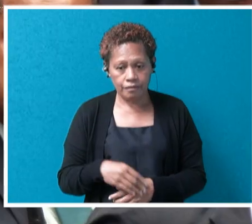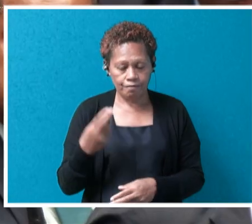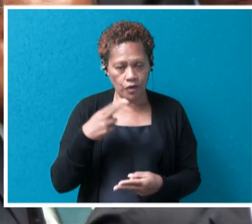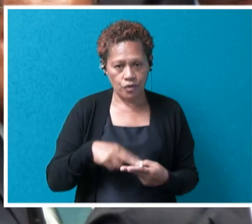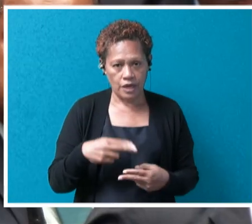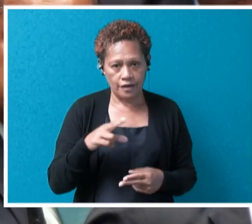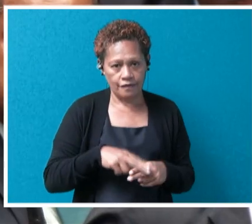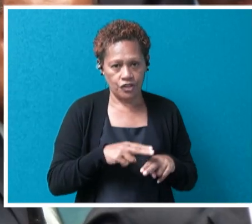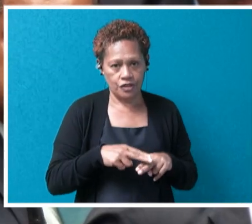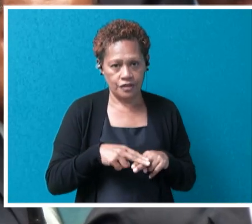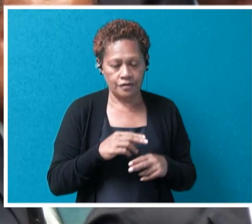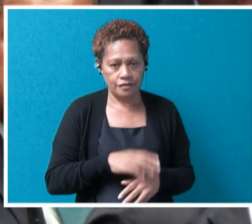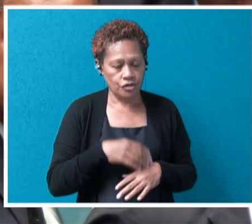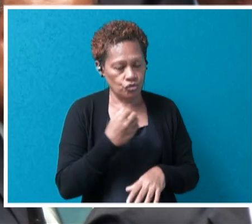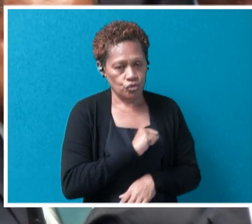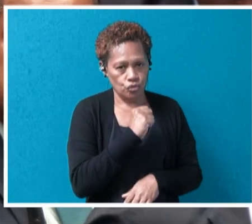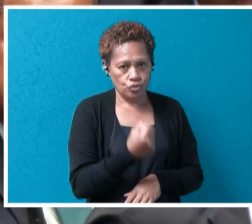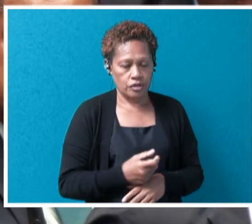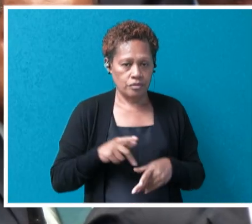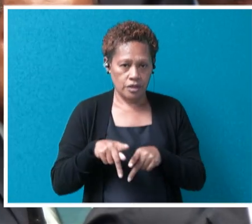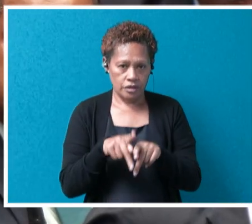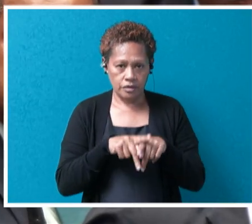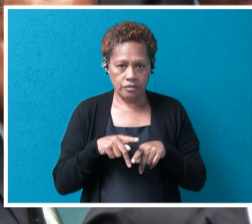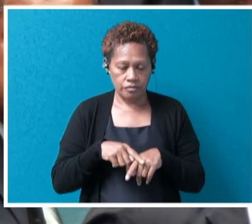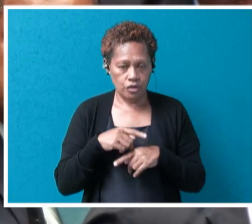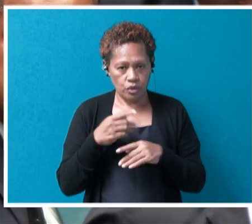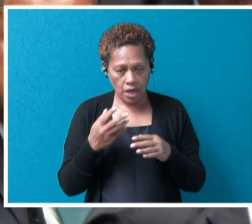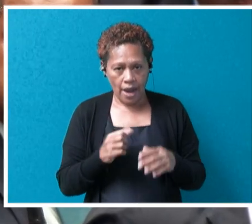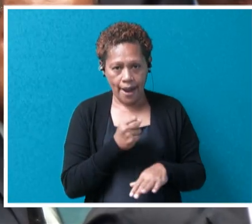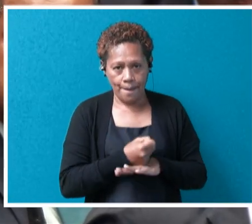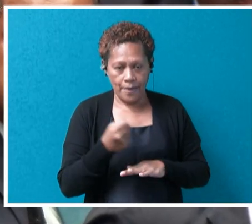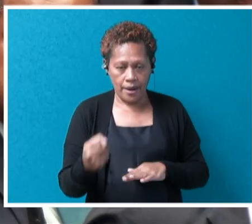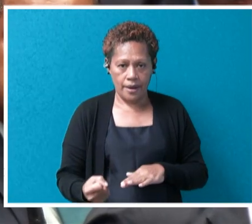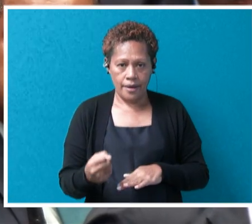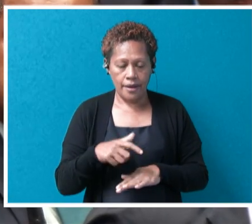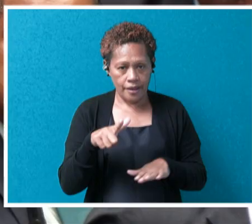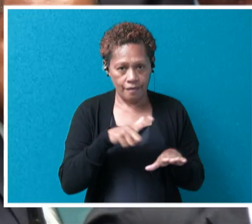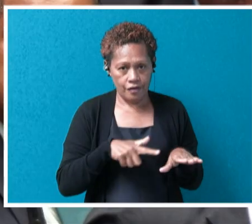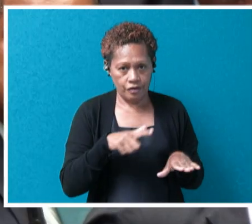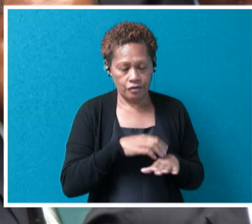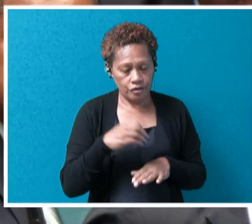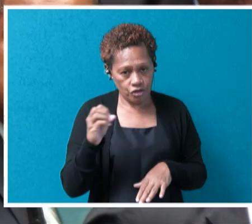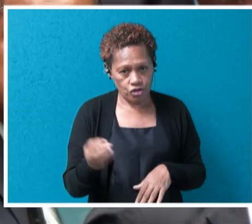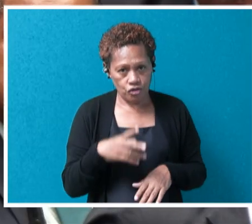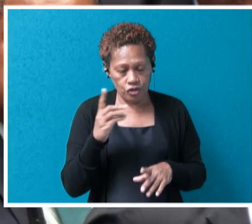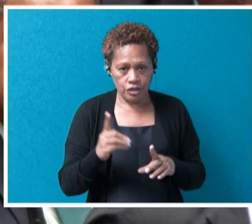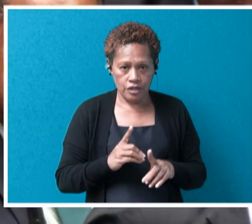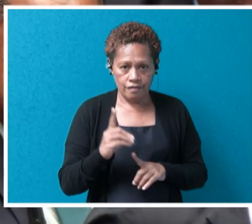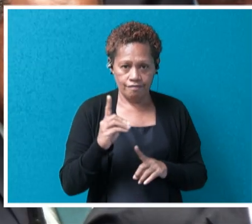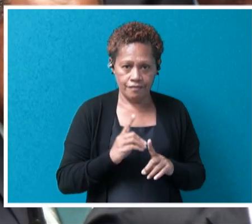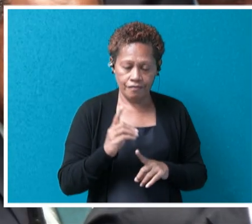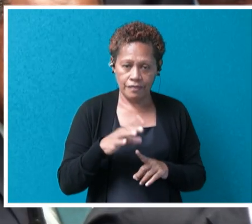Fiji and strengthen the partnership between government and the Vanua so that the development